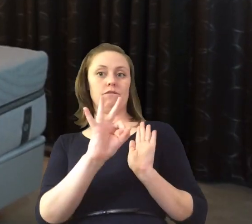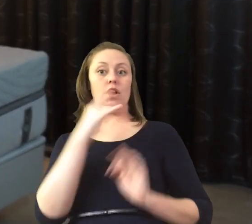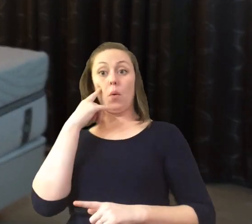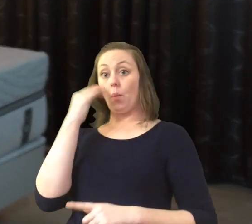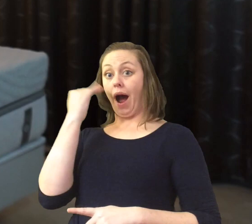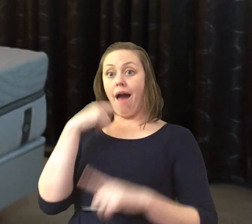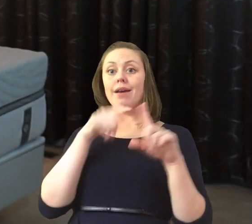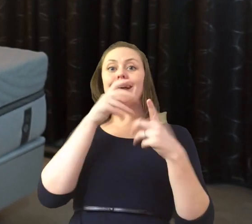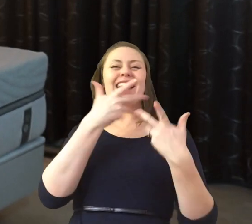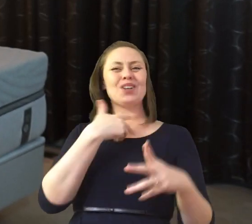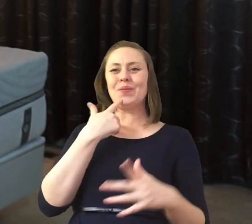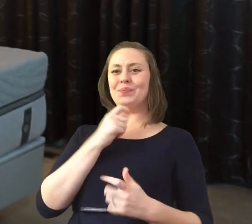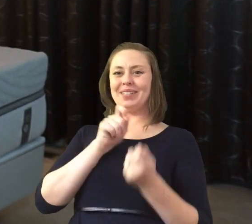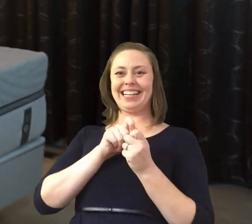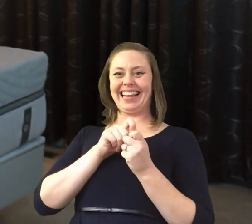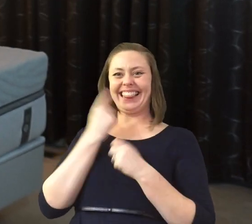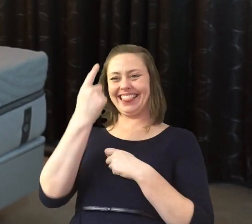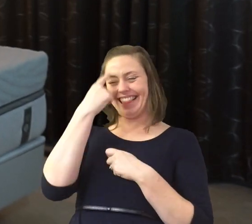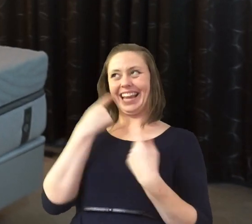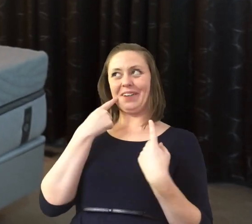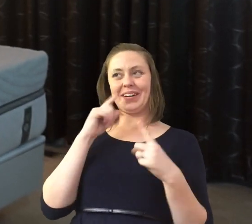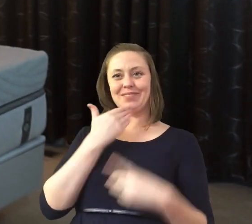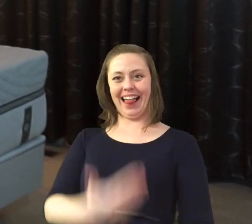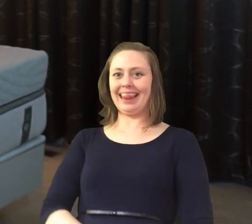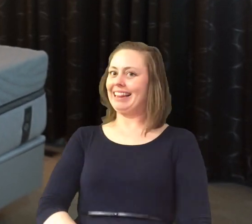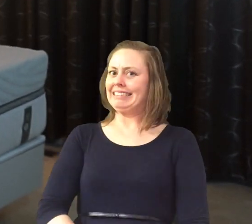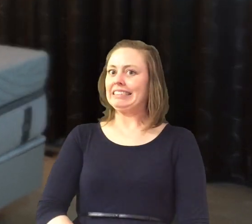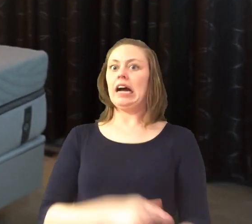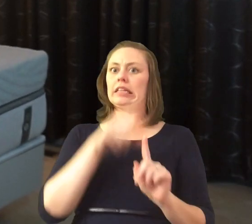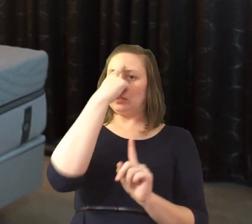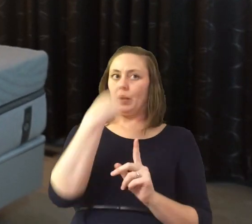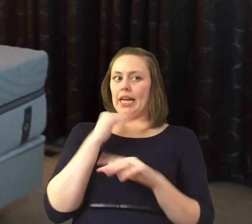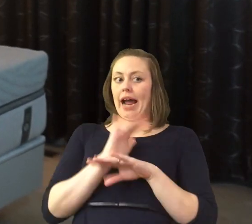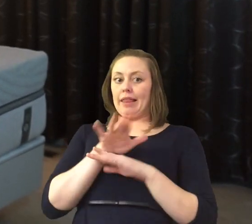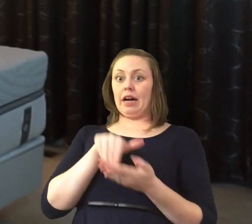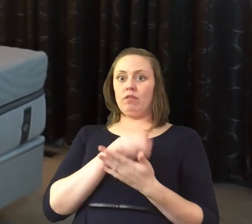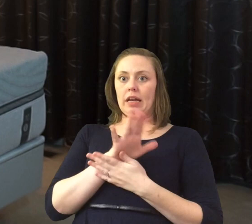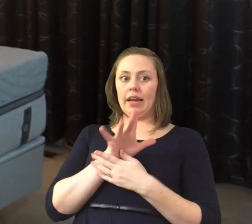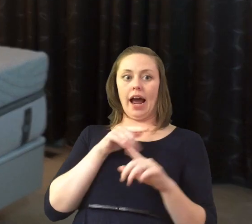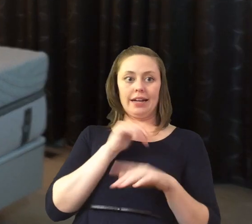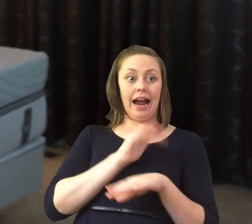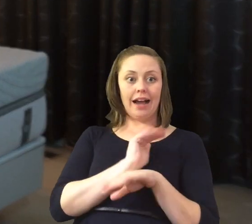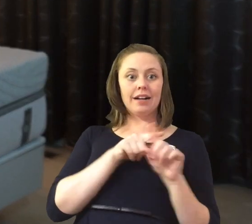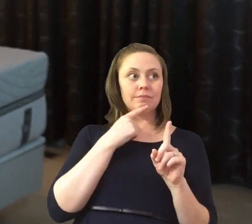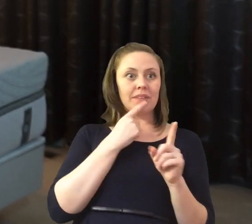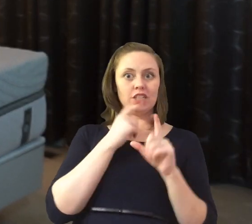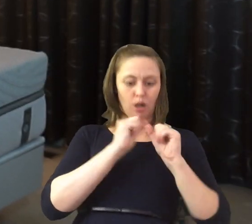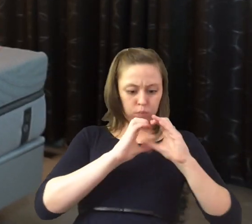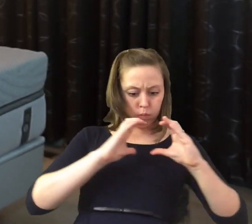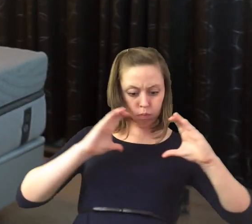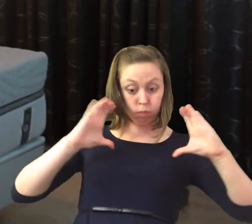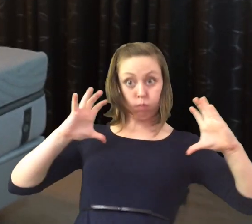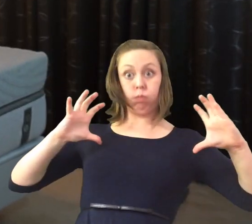off because I don't particularly think it works very well. I think one night in the middle of the night, the thing